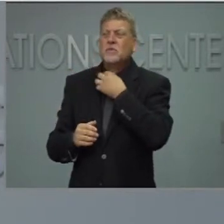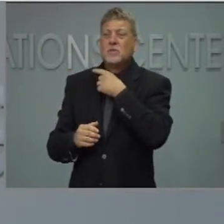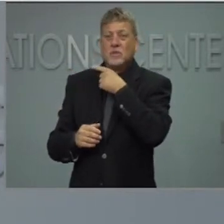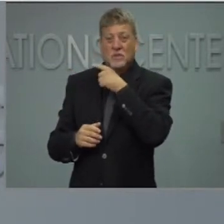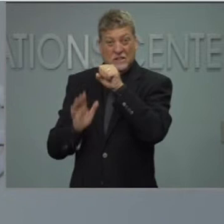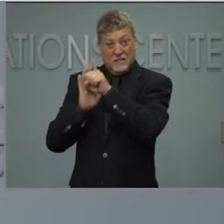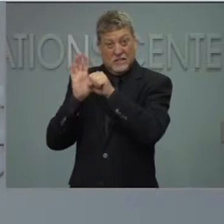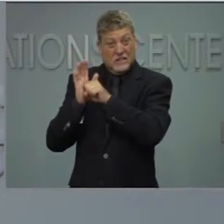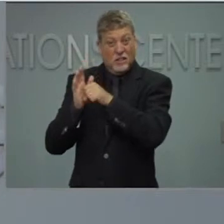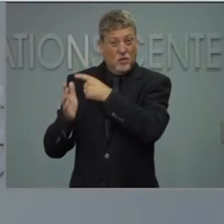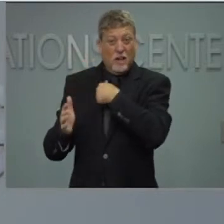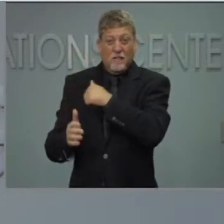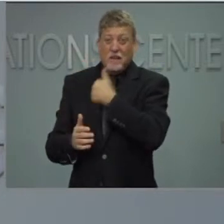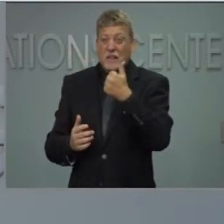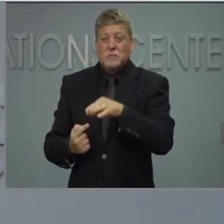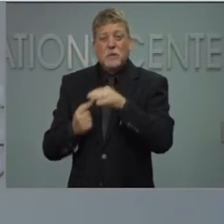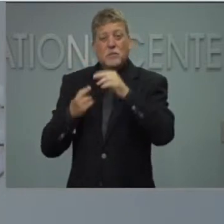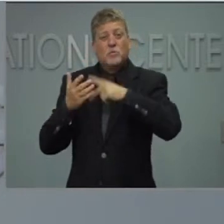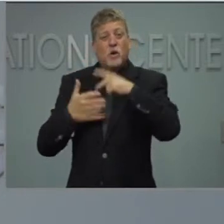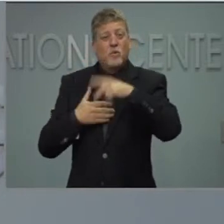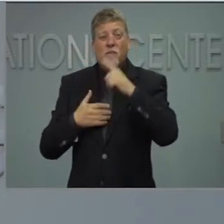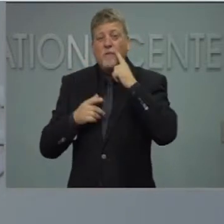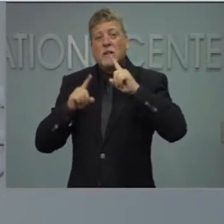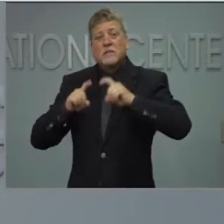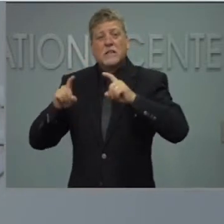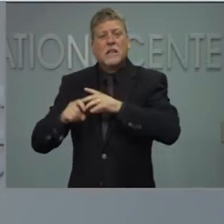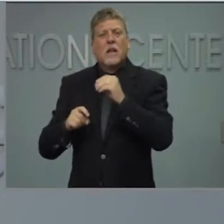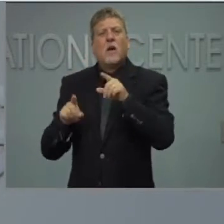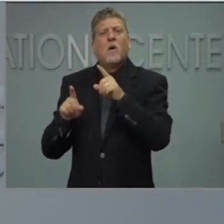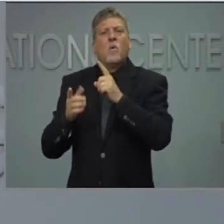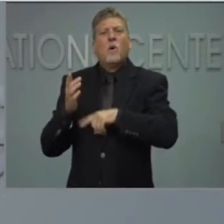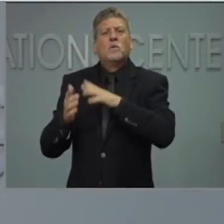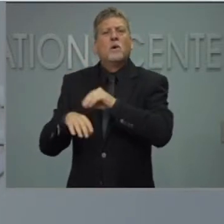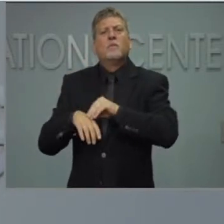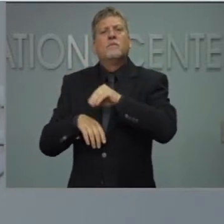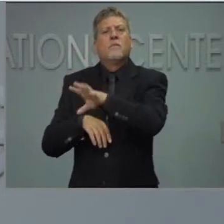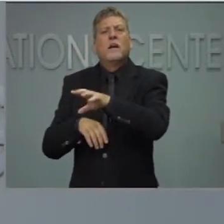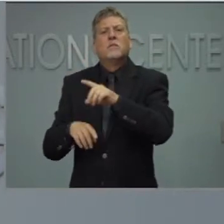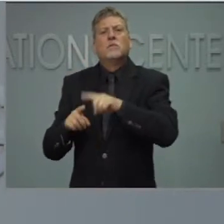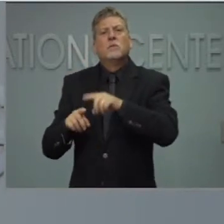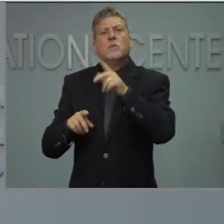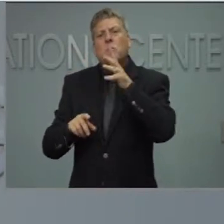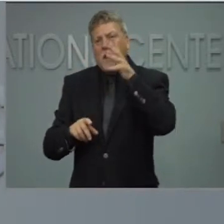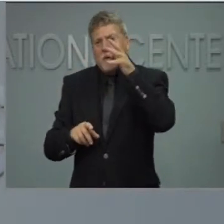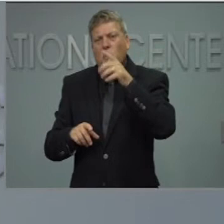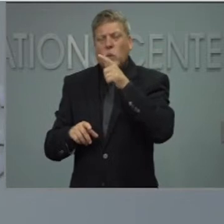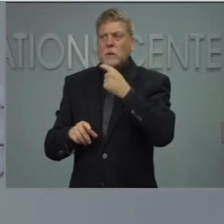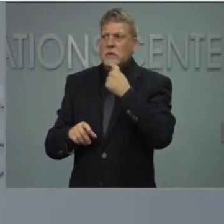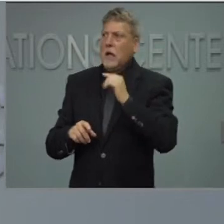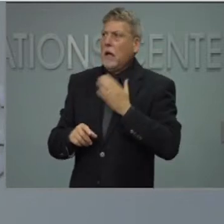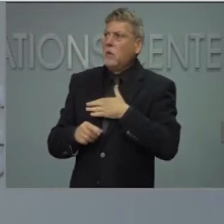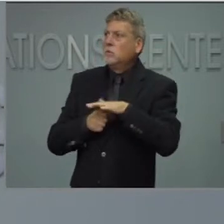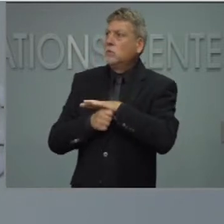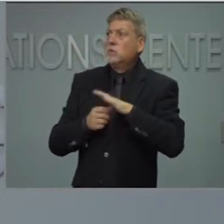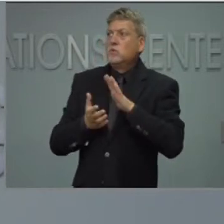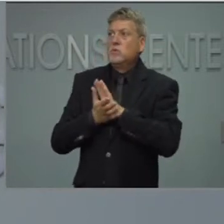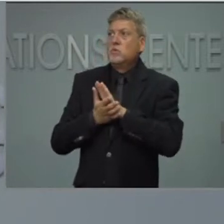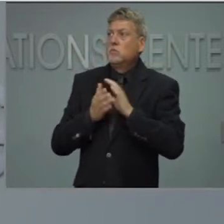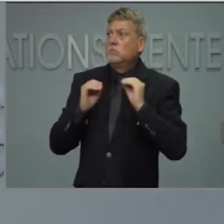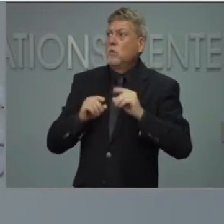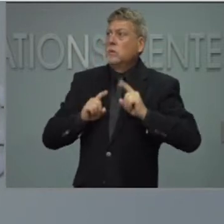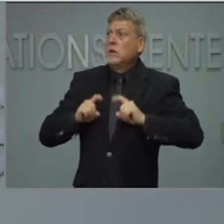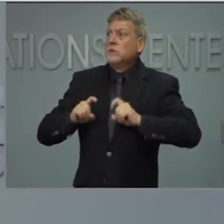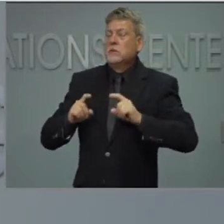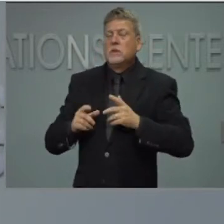for testing, and what do you say to these parents who are concerned that there's not sufficient testing in their districts? We're encouraging testing and